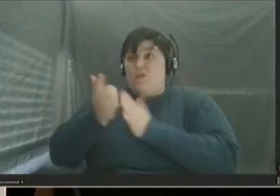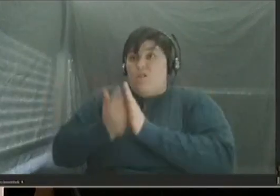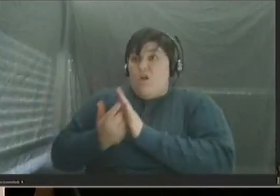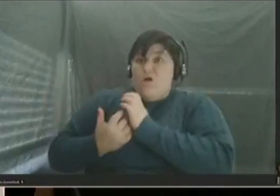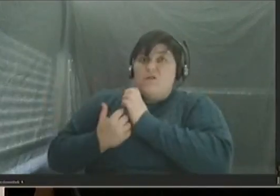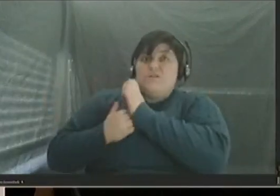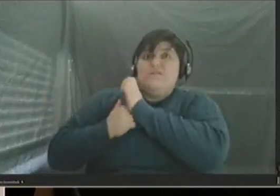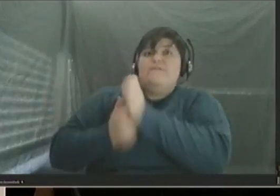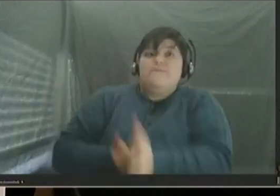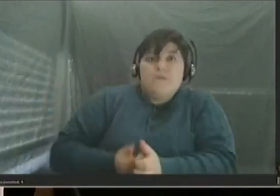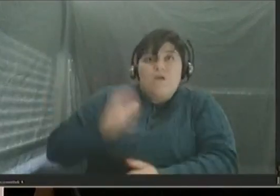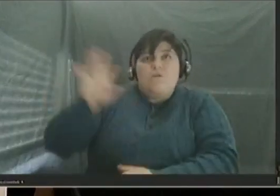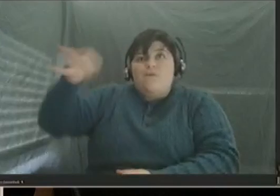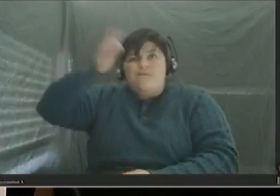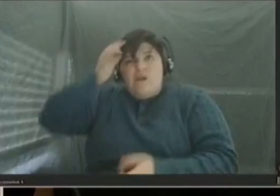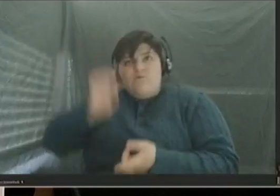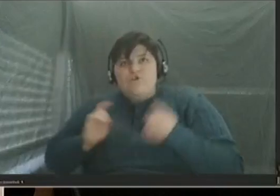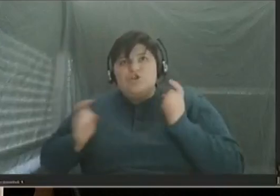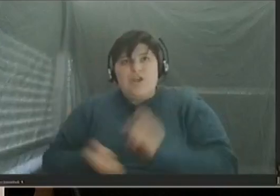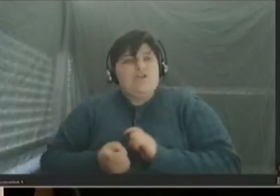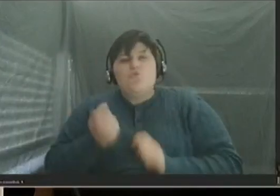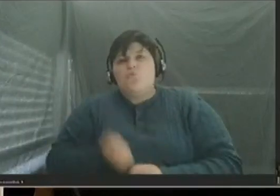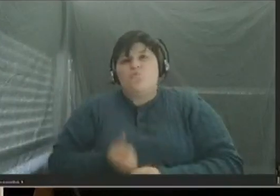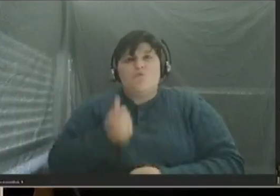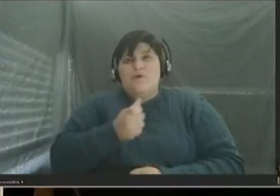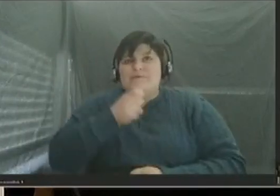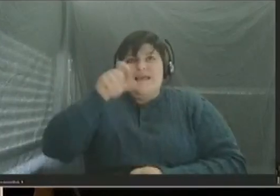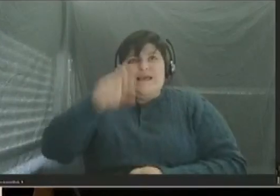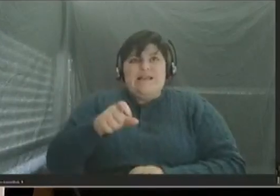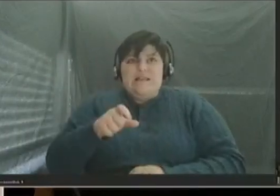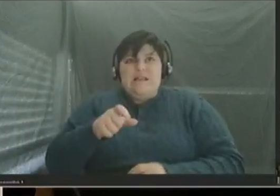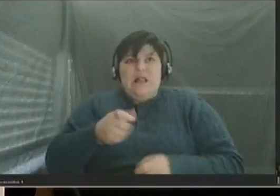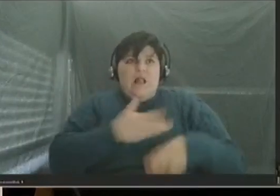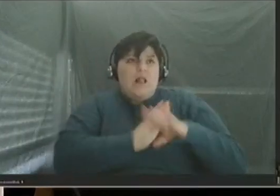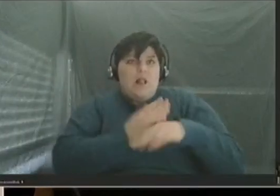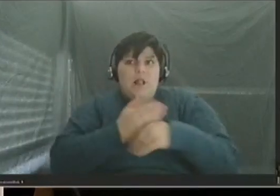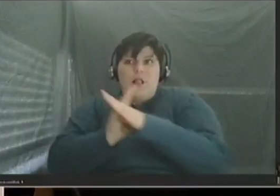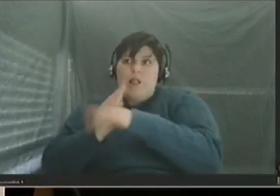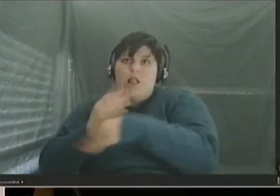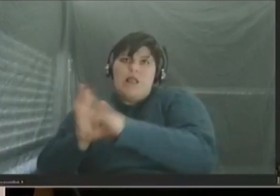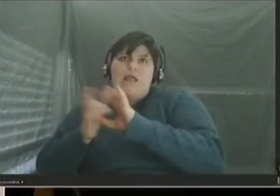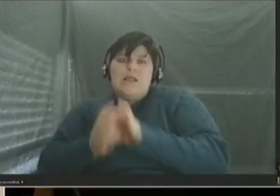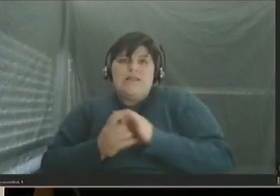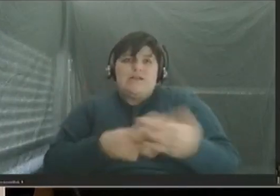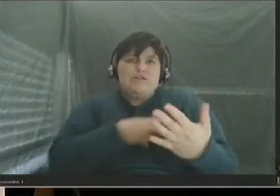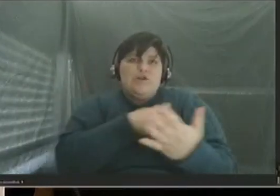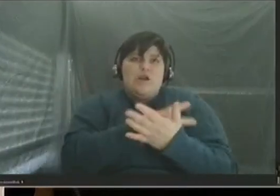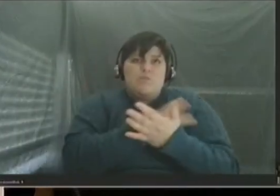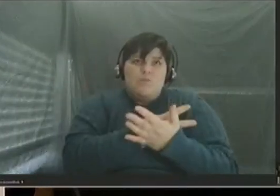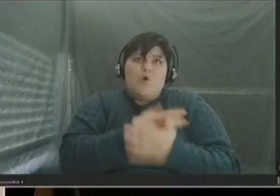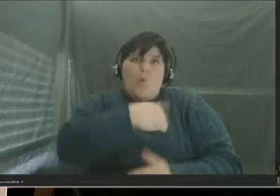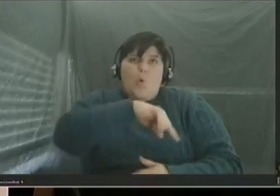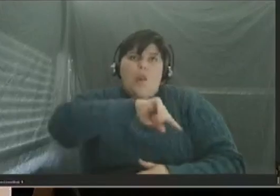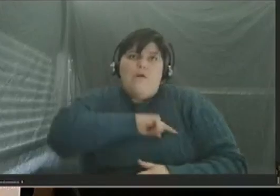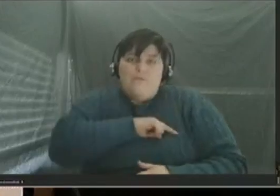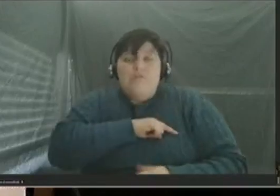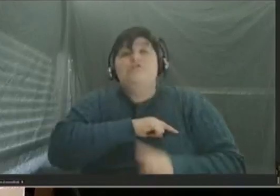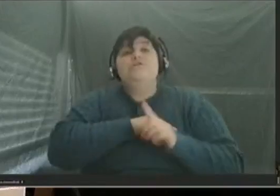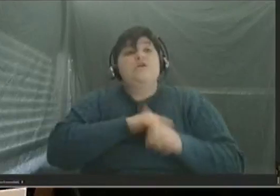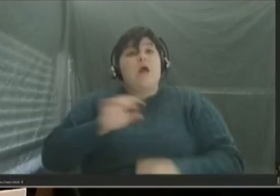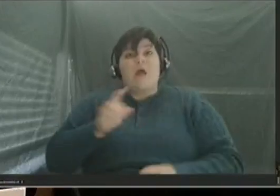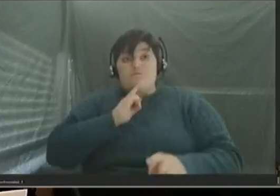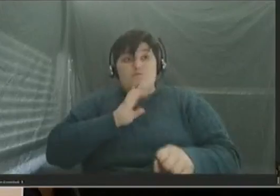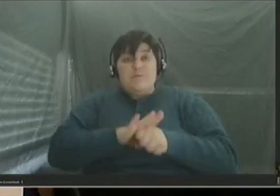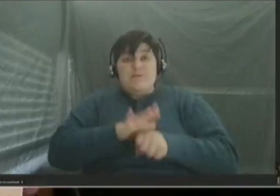federal updates, removes unnecessary red tape around graduate study eligibility, and ensures that this